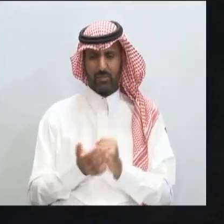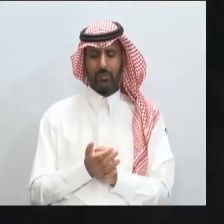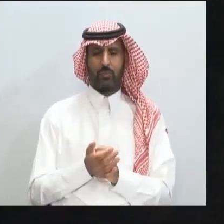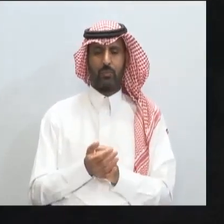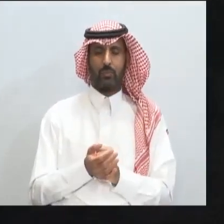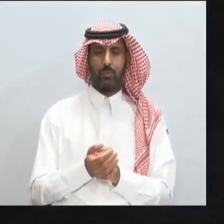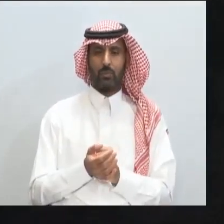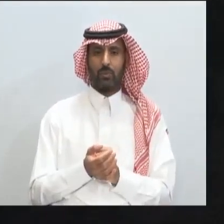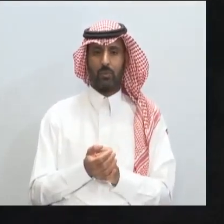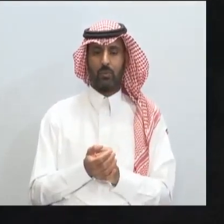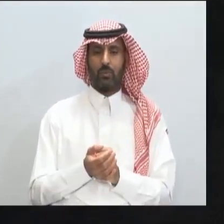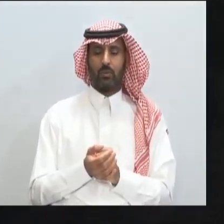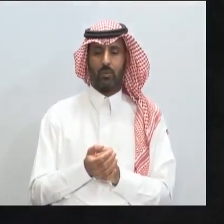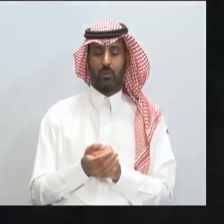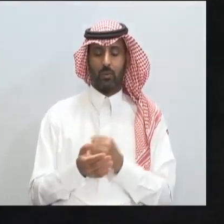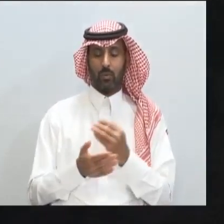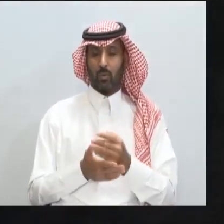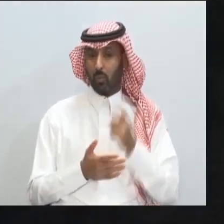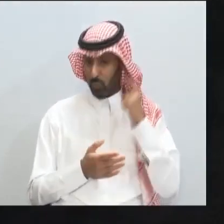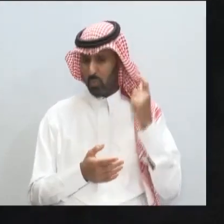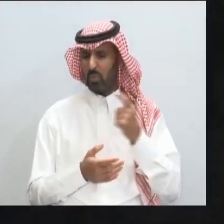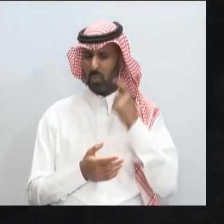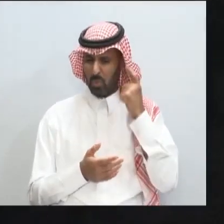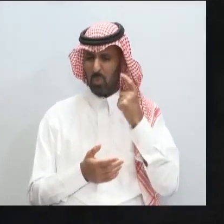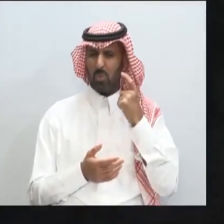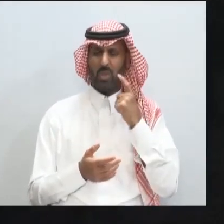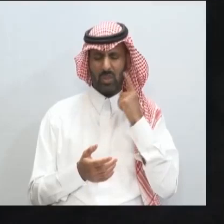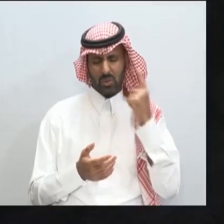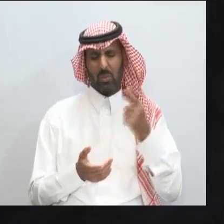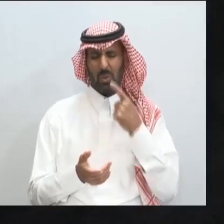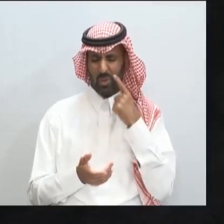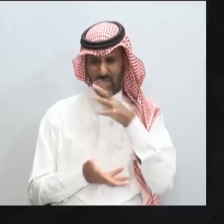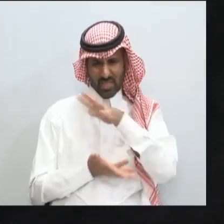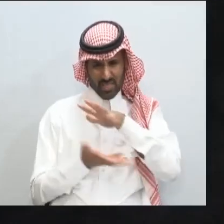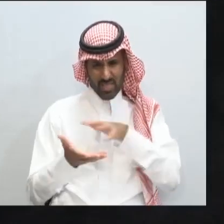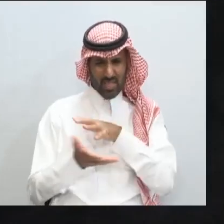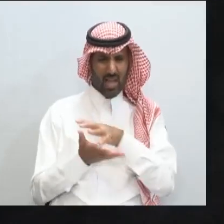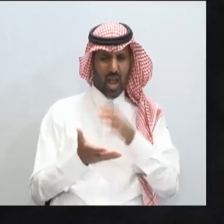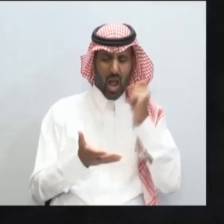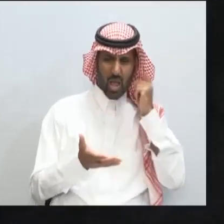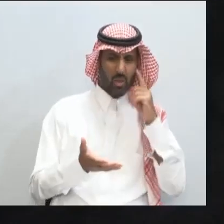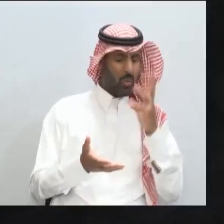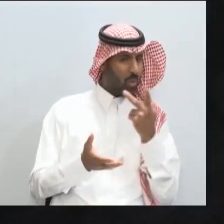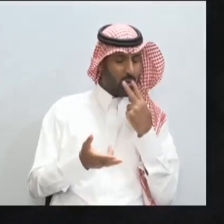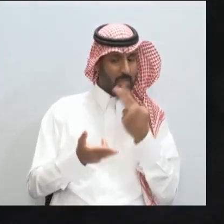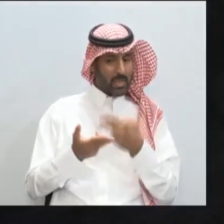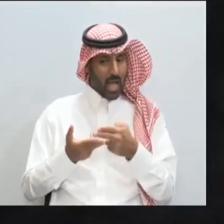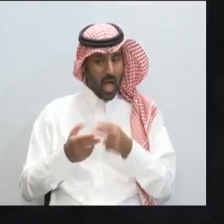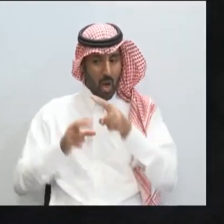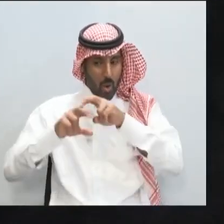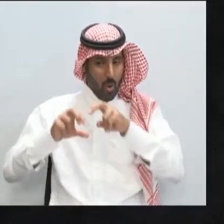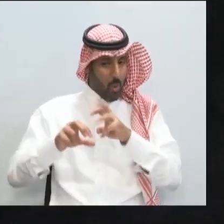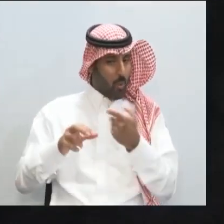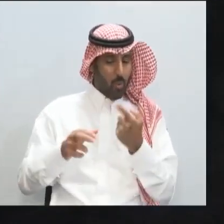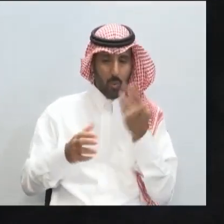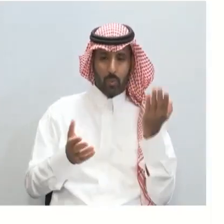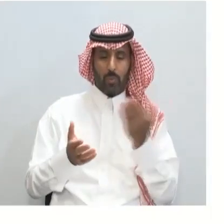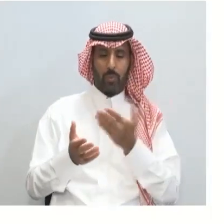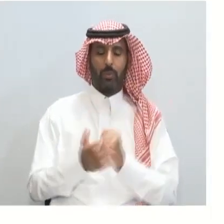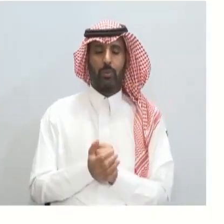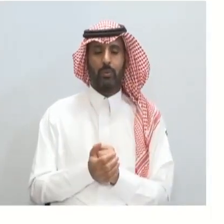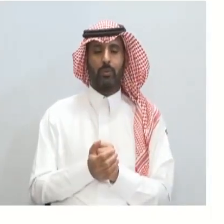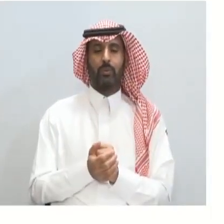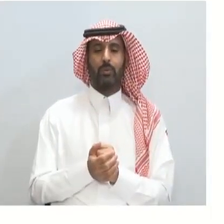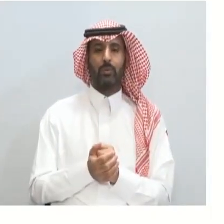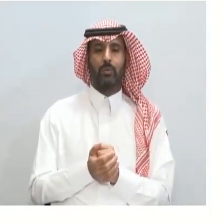problem, it means that he's having a really hard time trying to come up with a solution for this